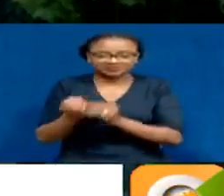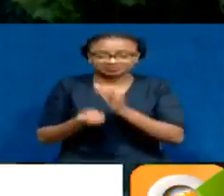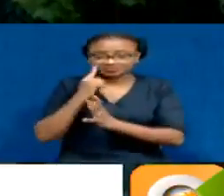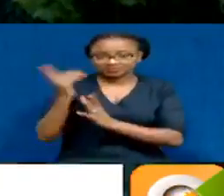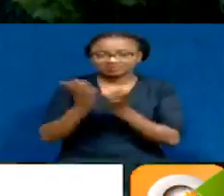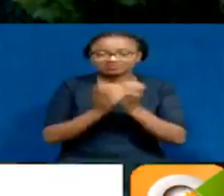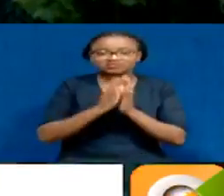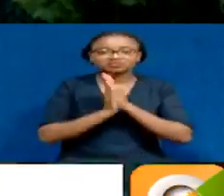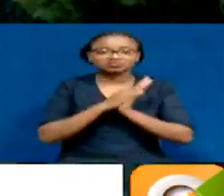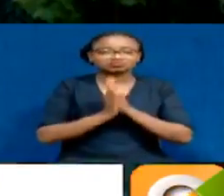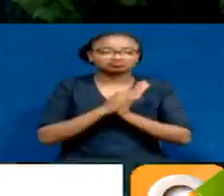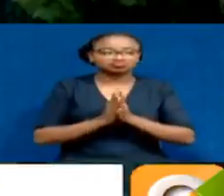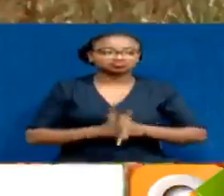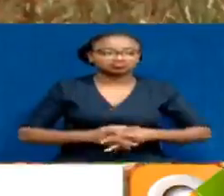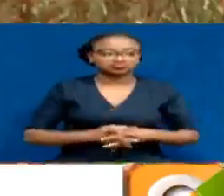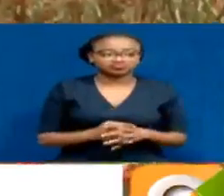in our business roundup.